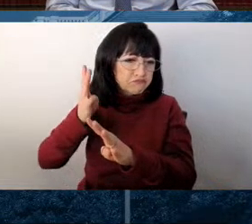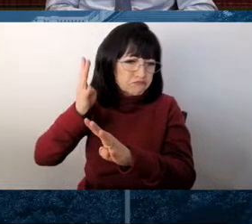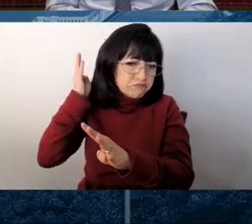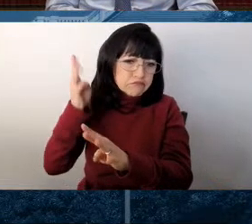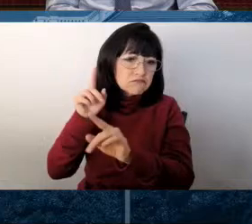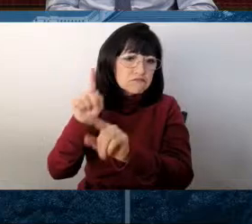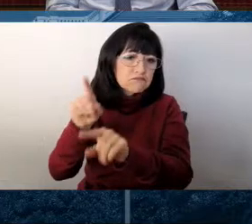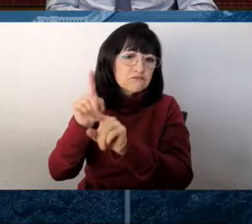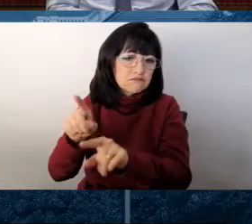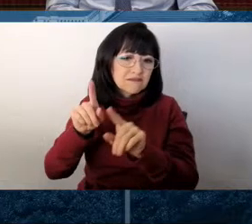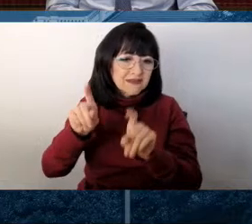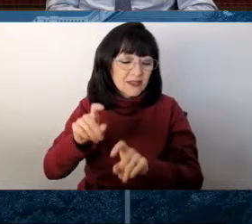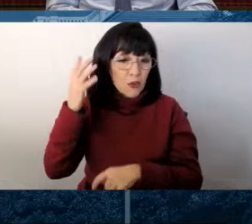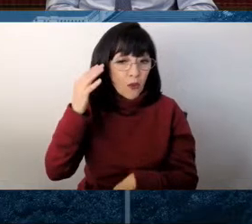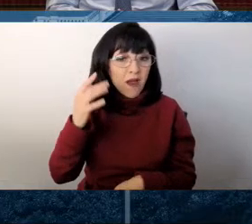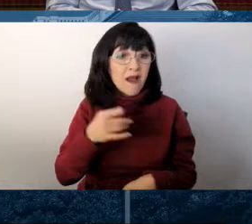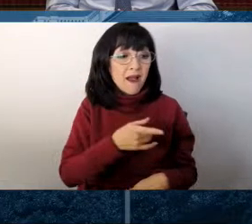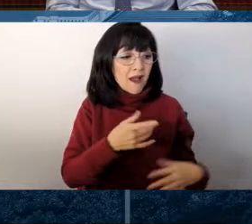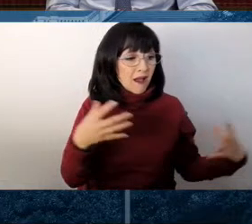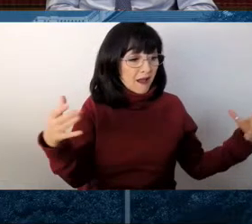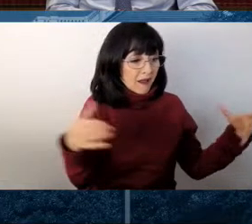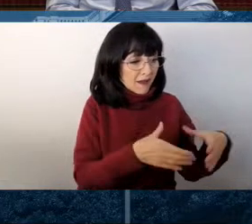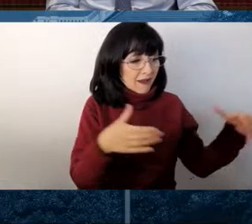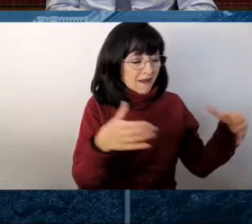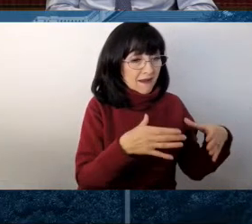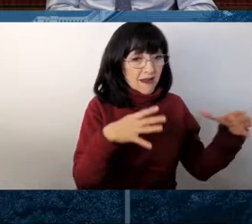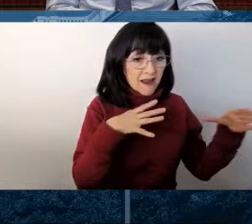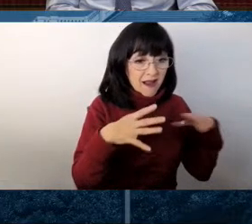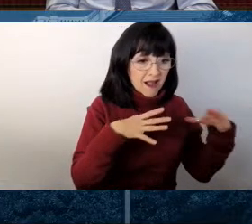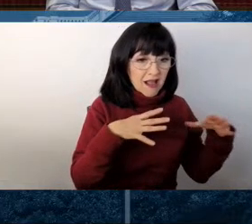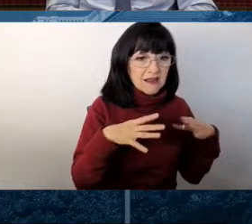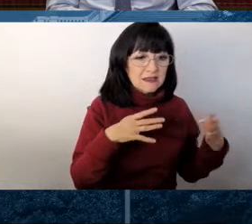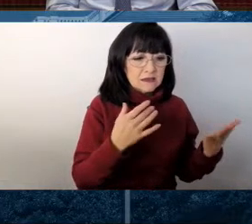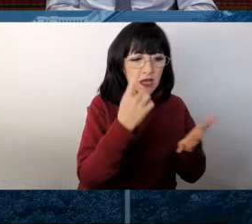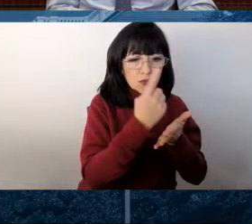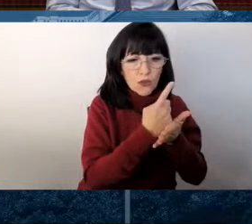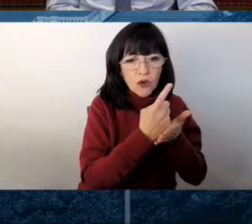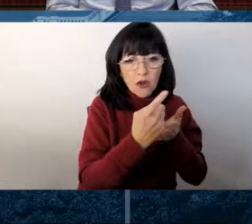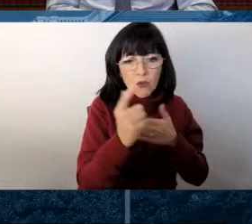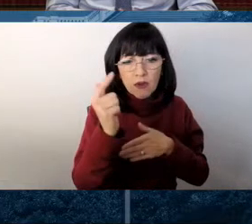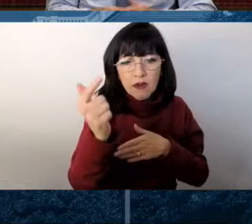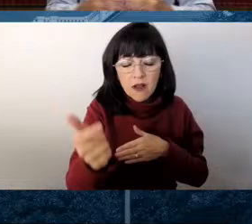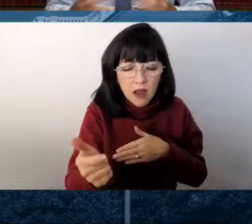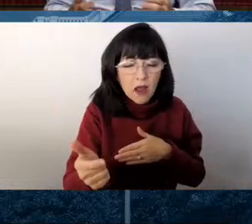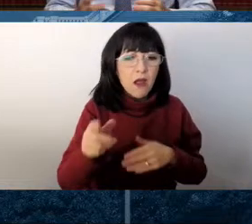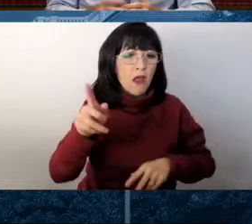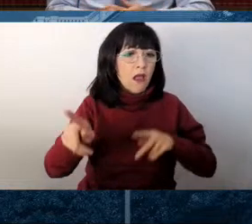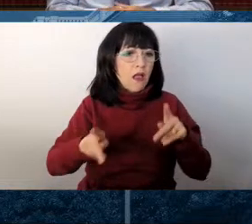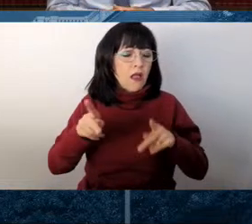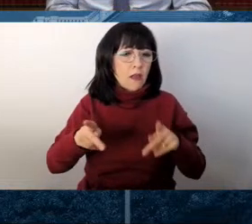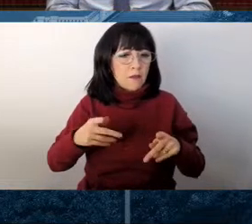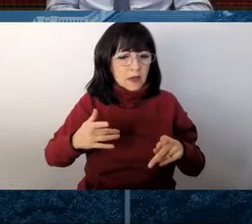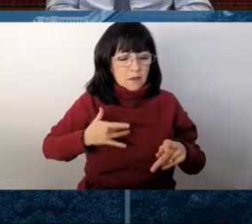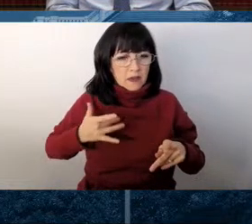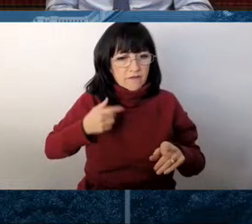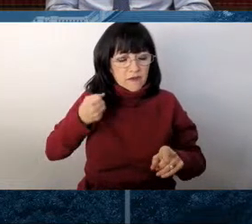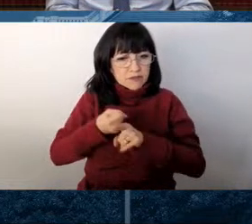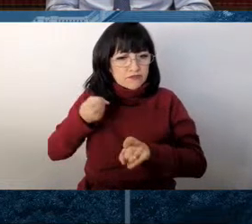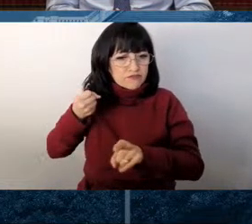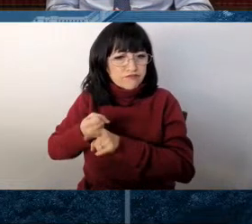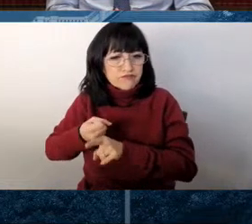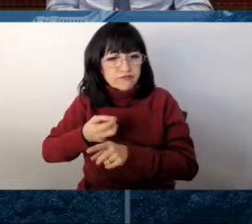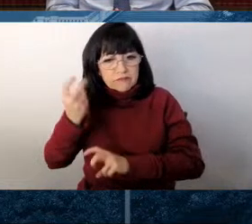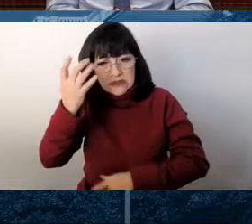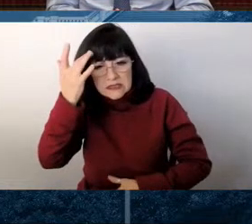grown. We've got a much greater demand for people to be tested, and that's a very good thing. We are